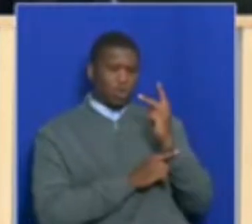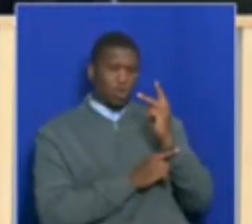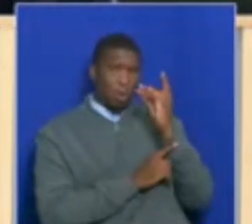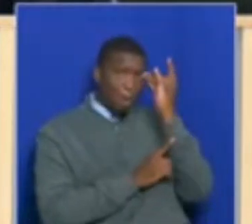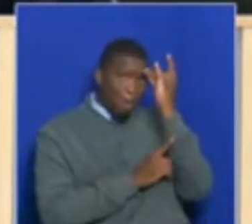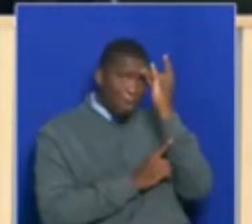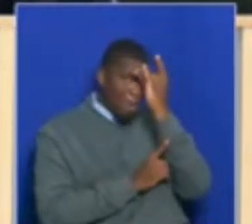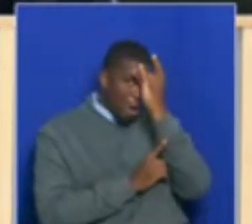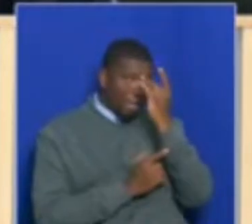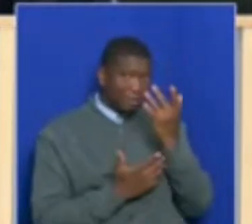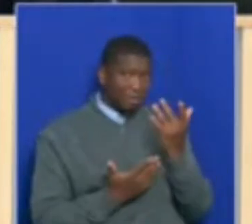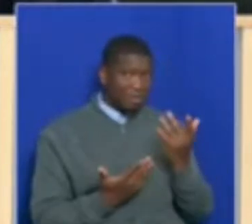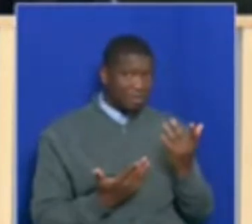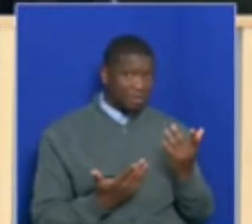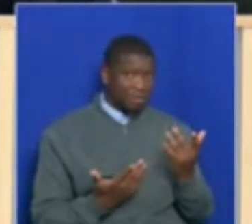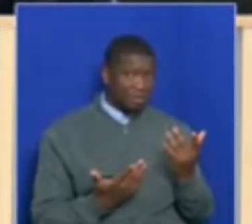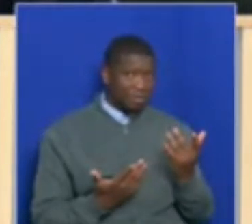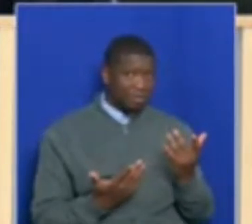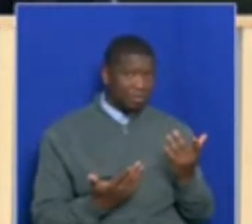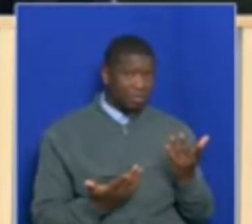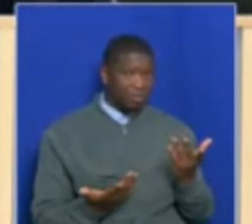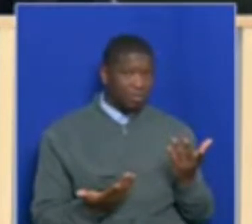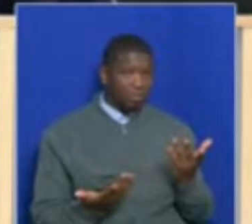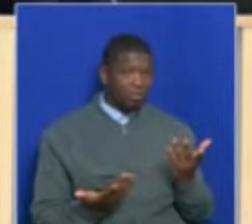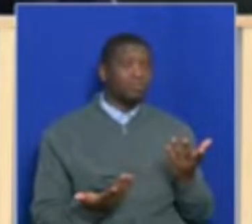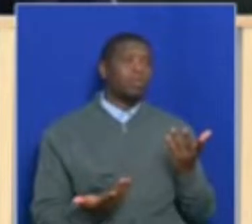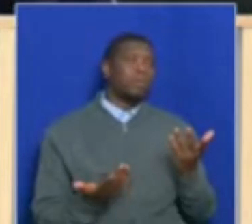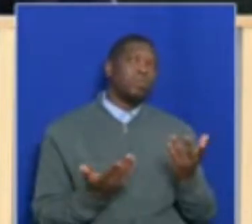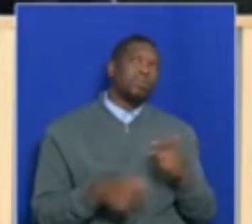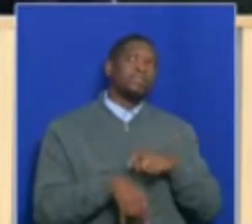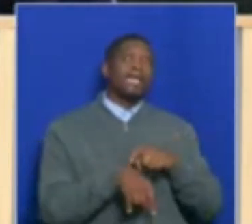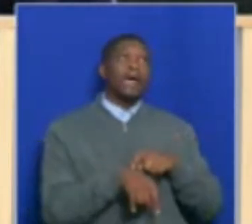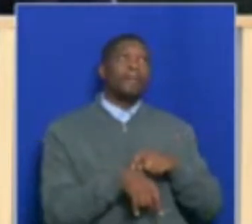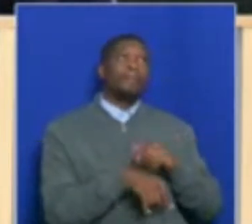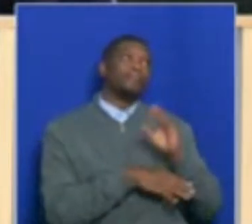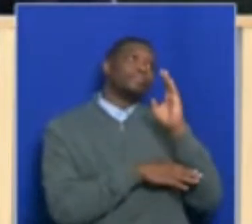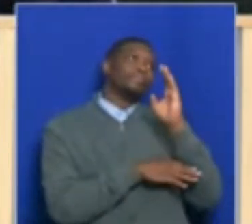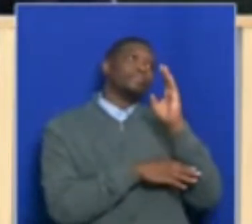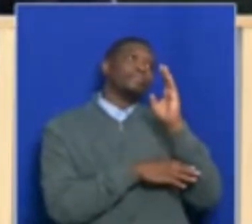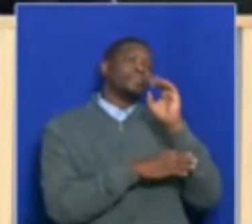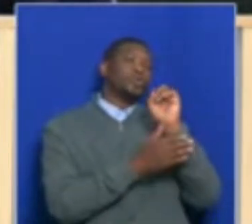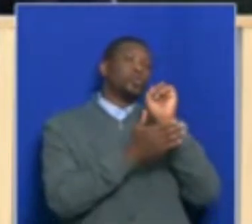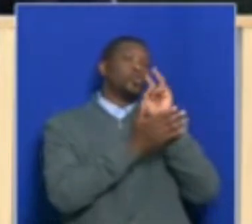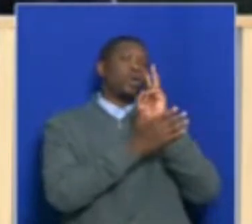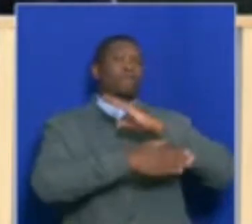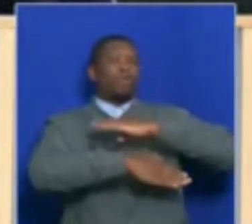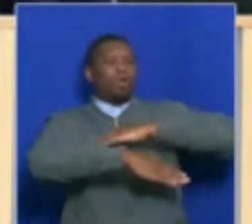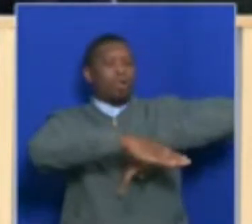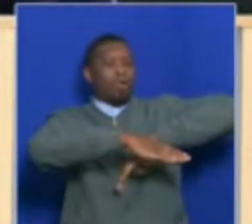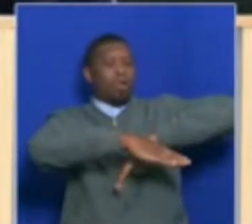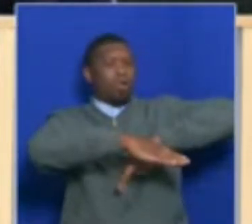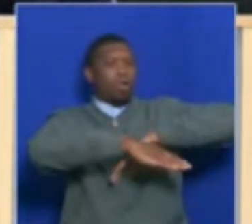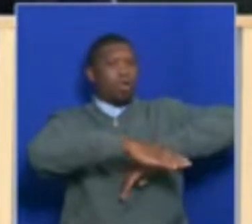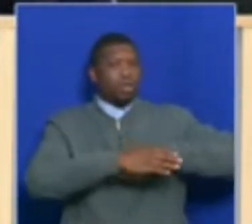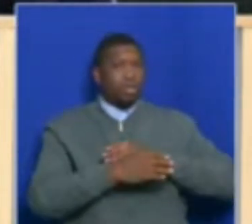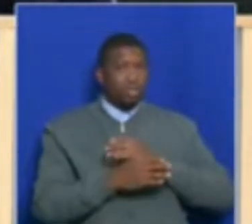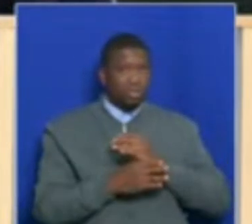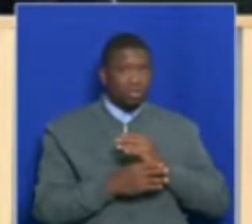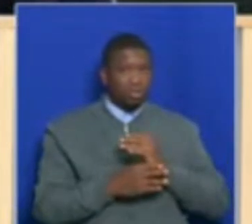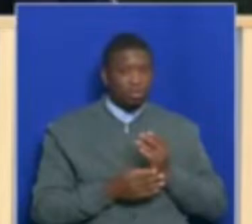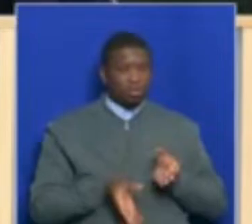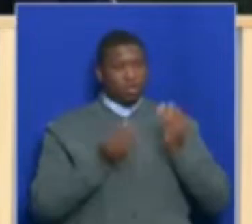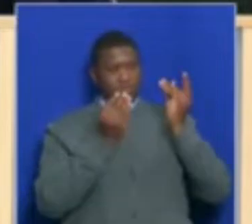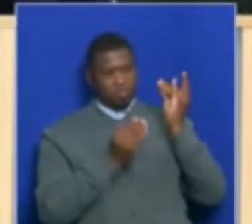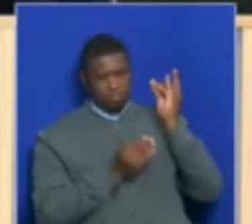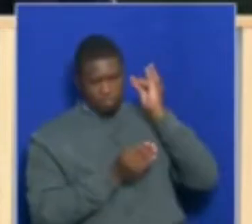itself, and let's say at 12 midnight, are you saying even in those circumstances, they must first